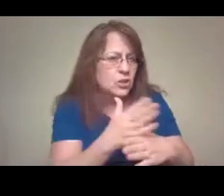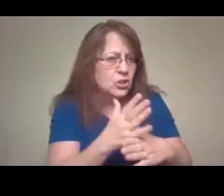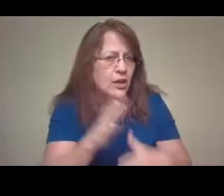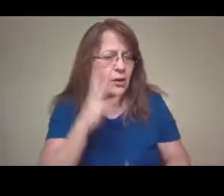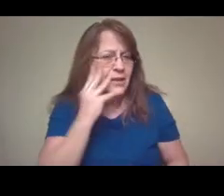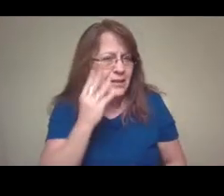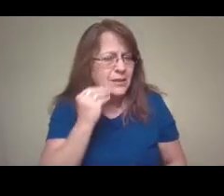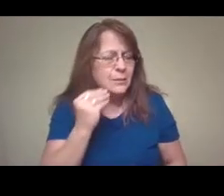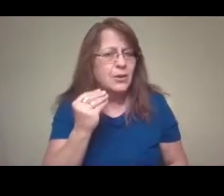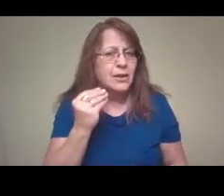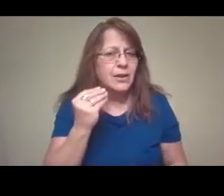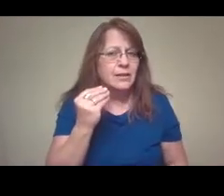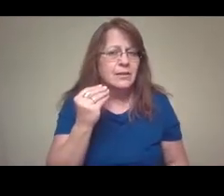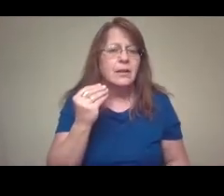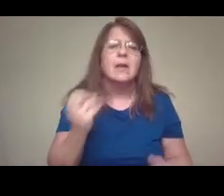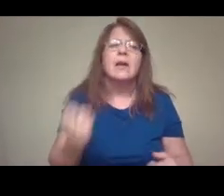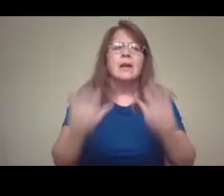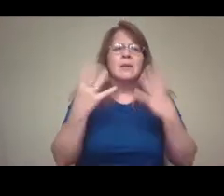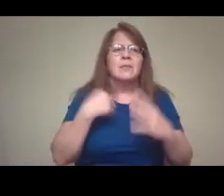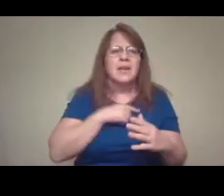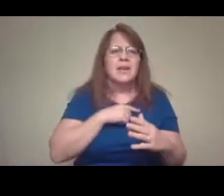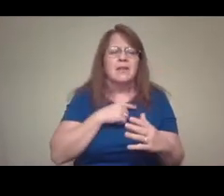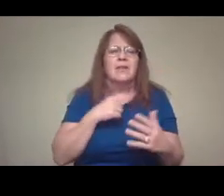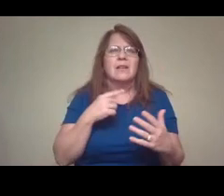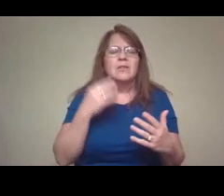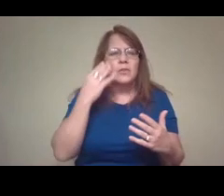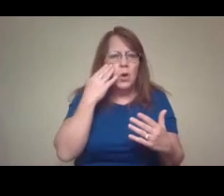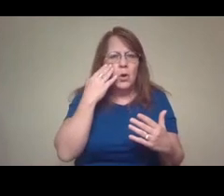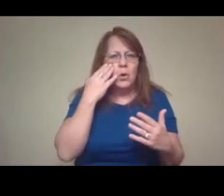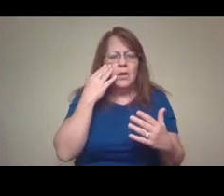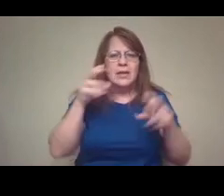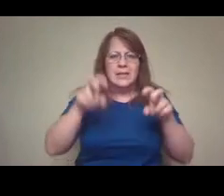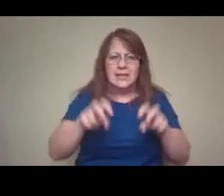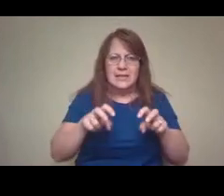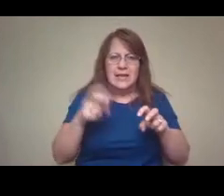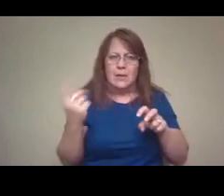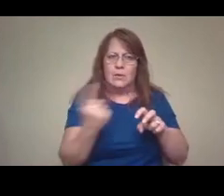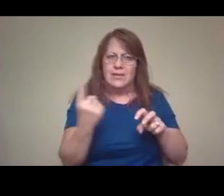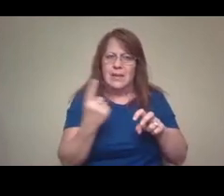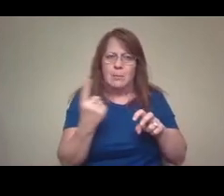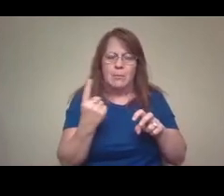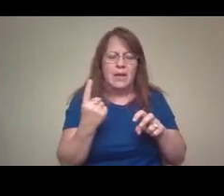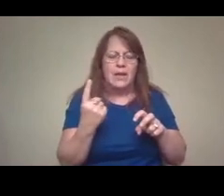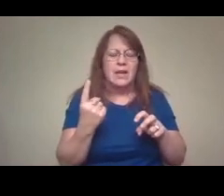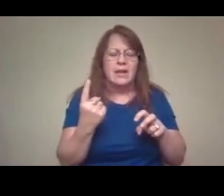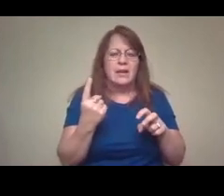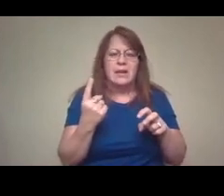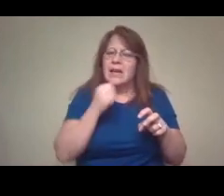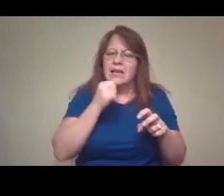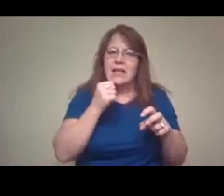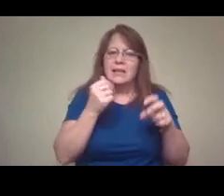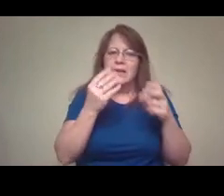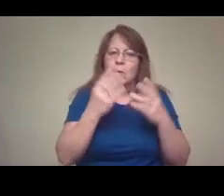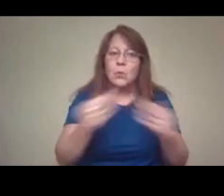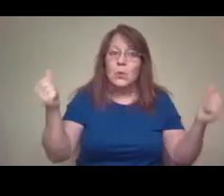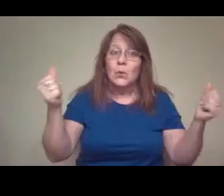experience. Many of us know that sitting with youth in crisis can be messy and doesn't always wrap up as nicely as it did with sadness